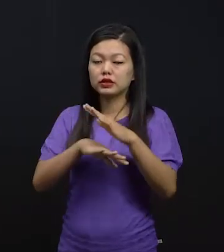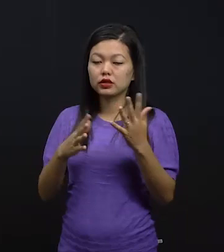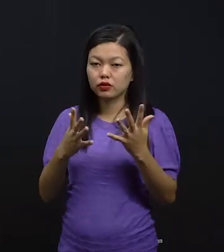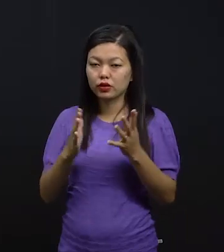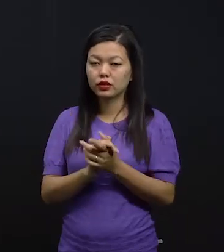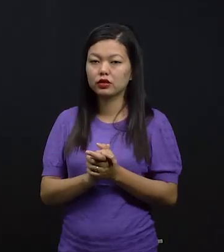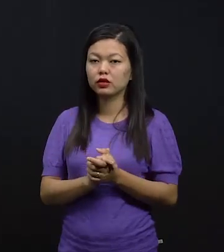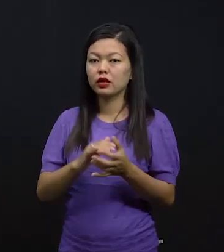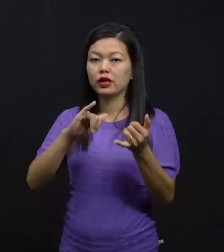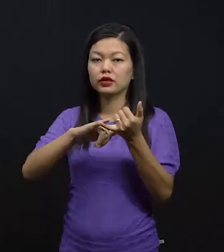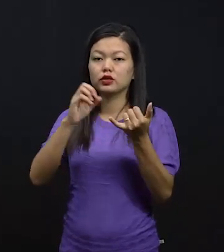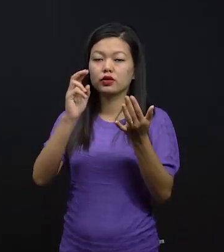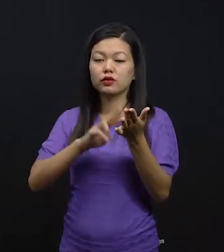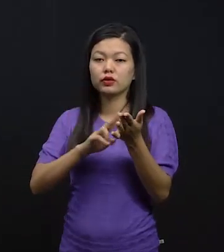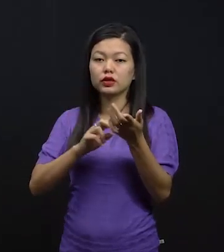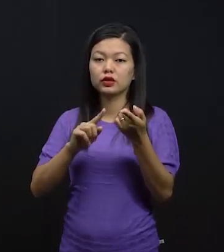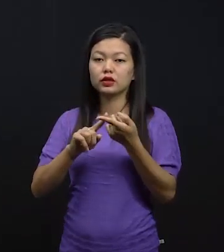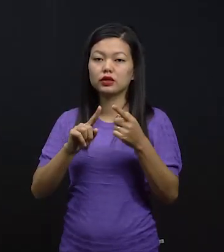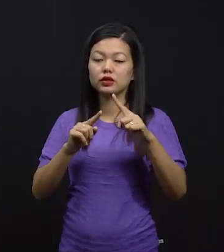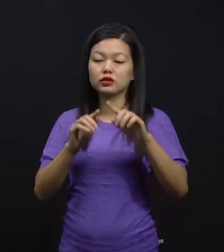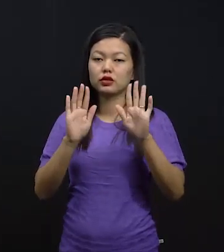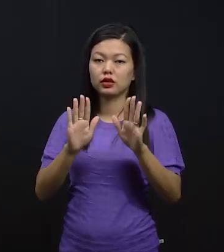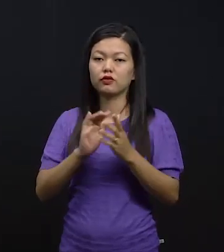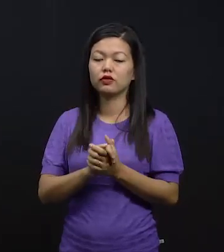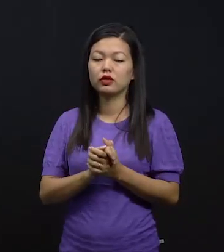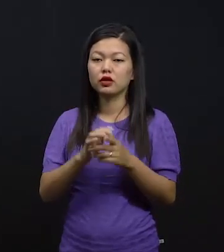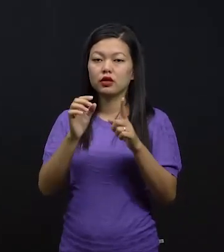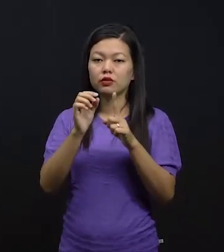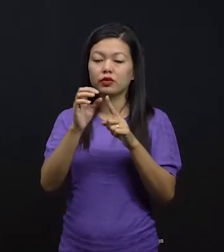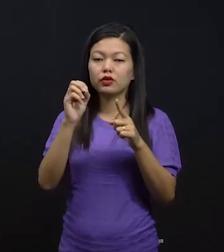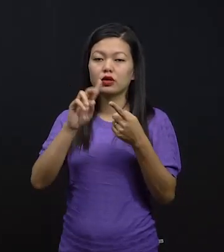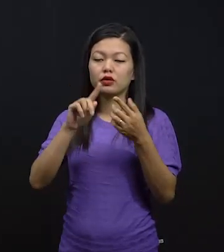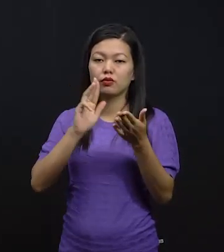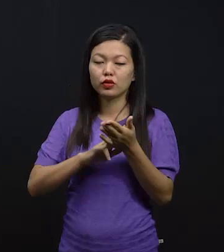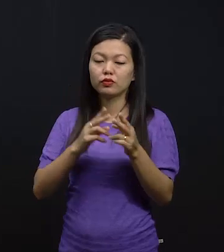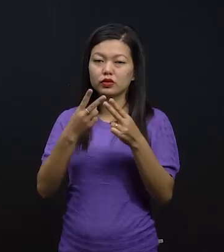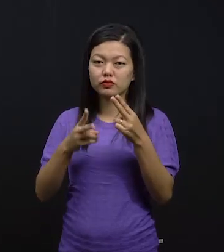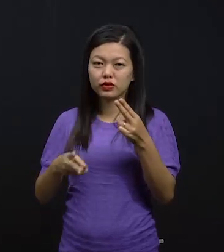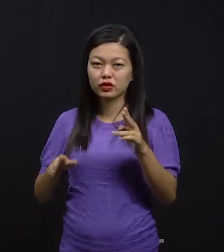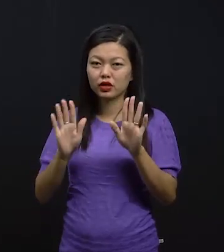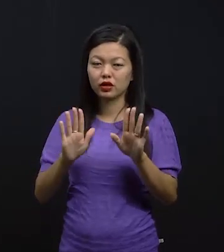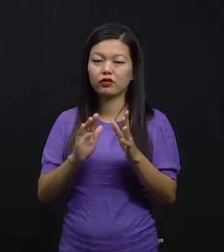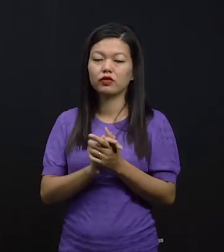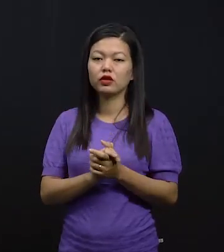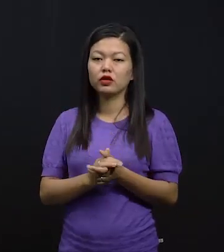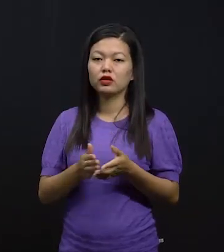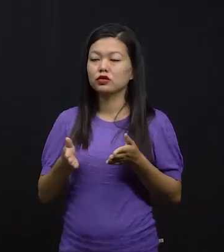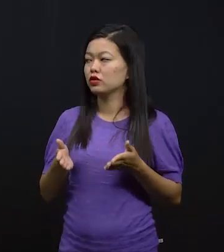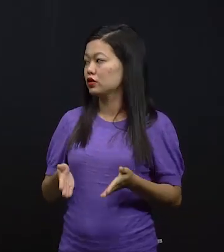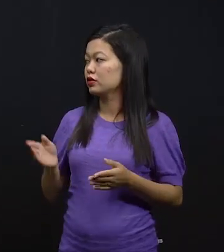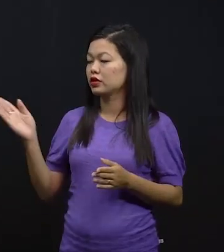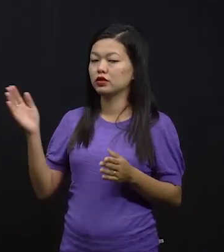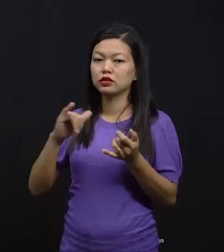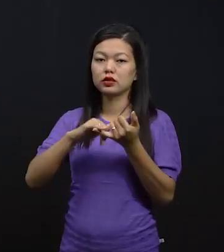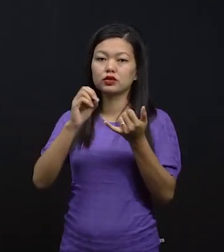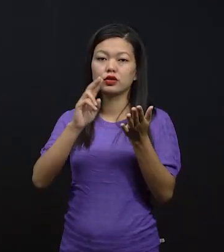have sonnets, we have different kinds of poems, and today The Wind Hover is a sonnet. If you do not know what a sonnet is